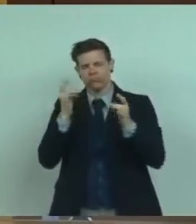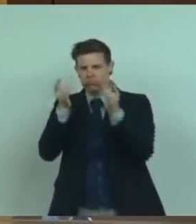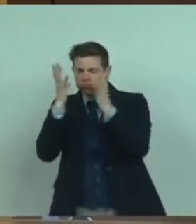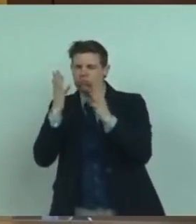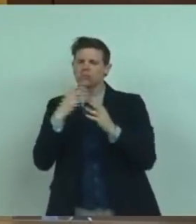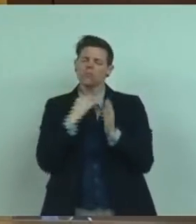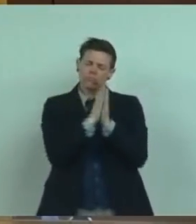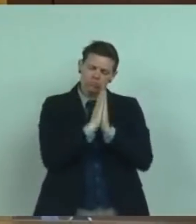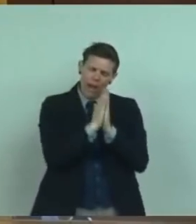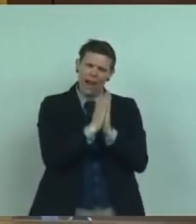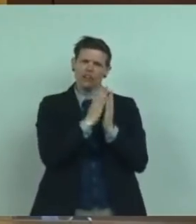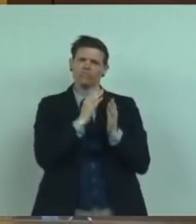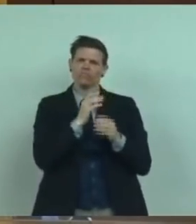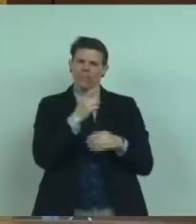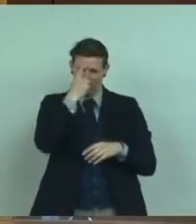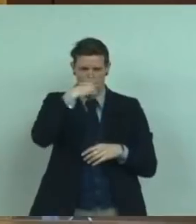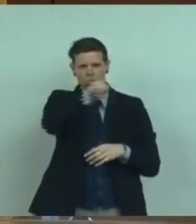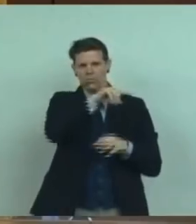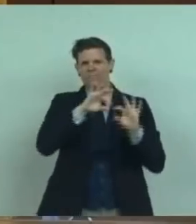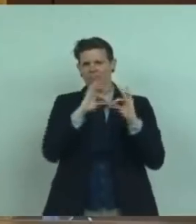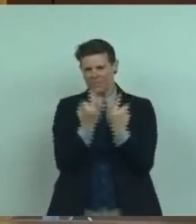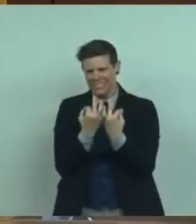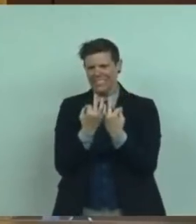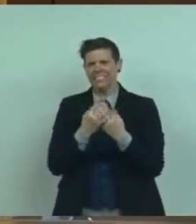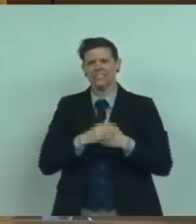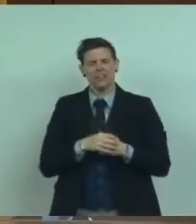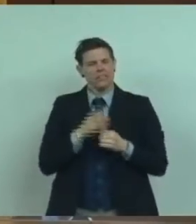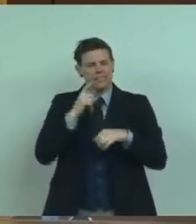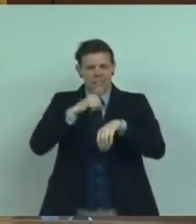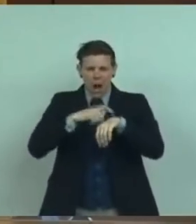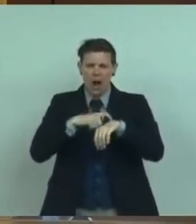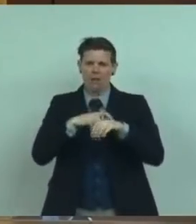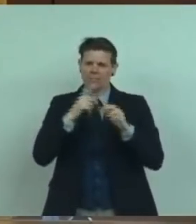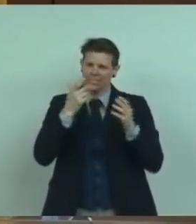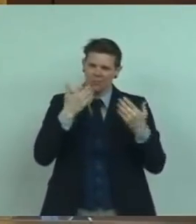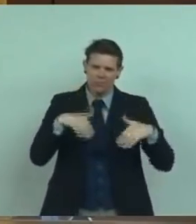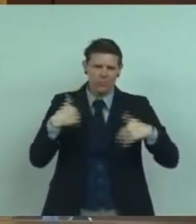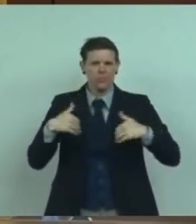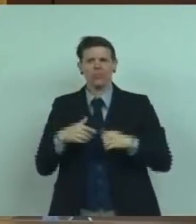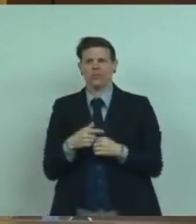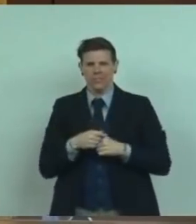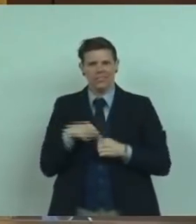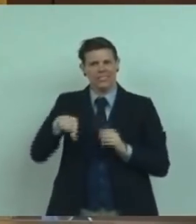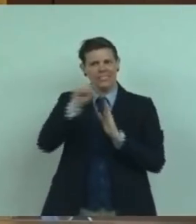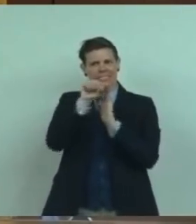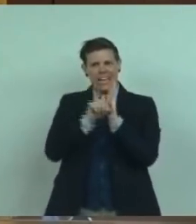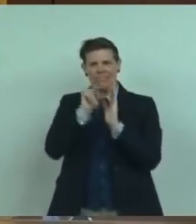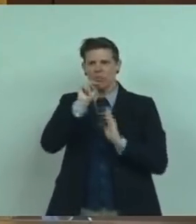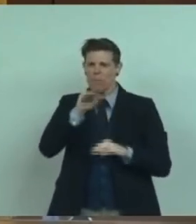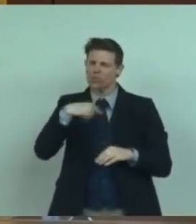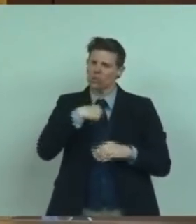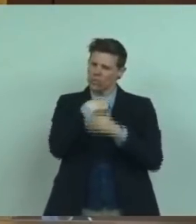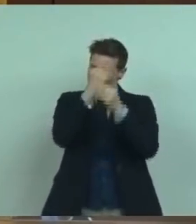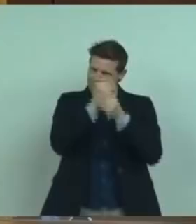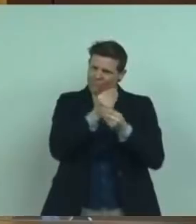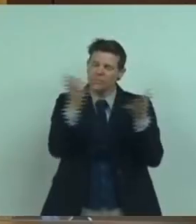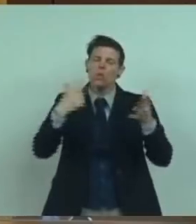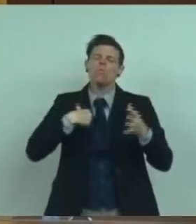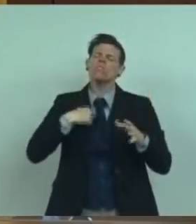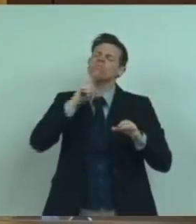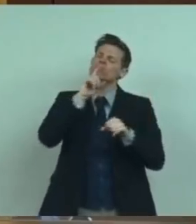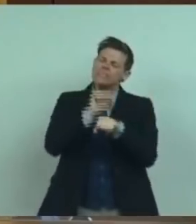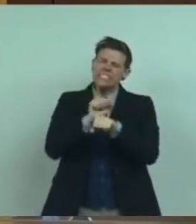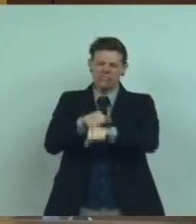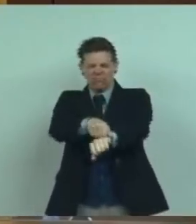time, and to every New Mexican, please know that we are doing everything in our power to prevent